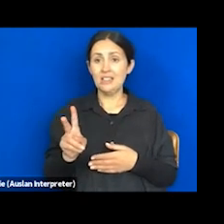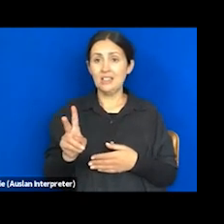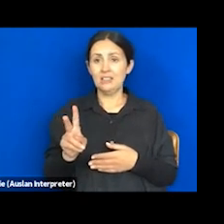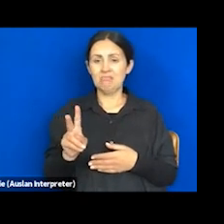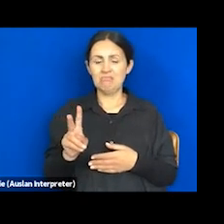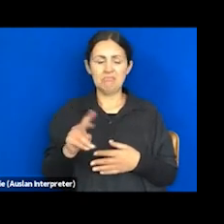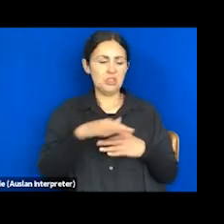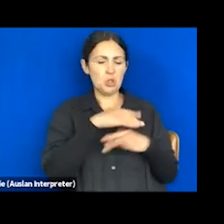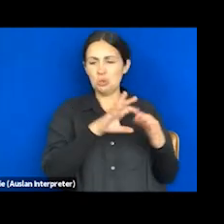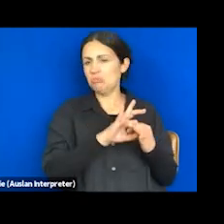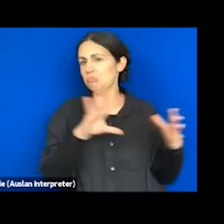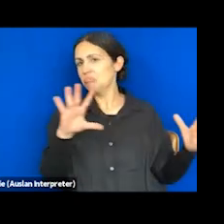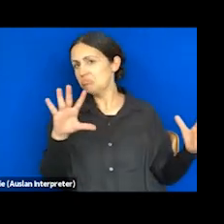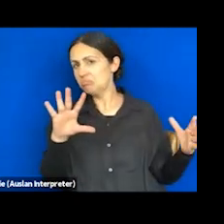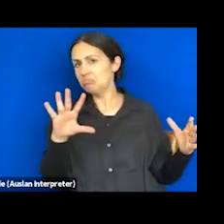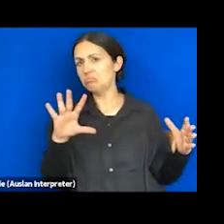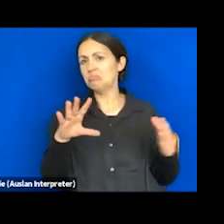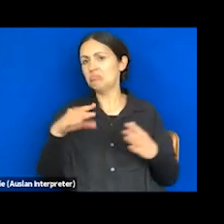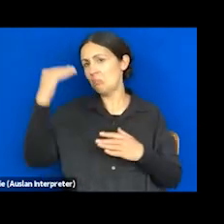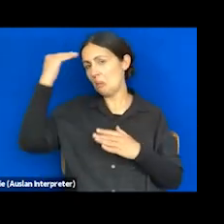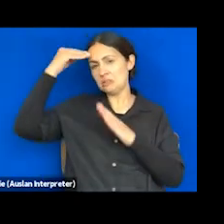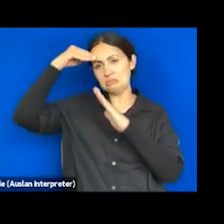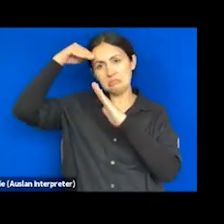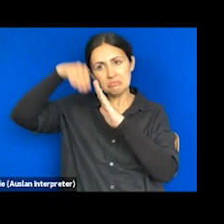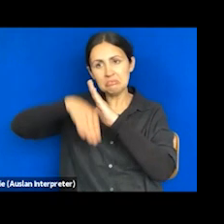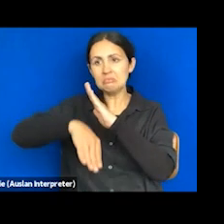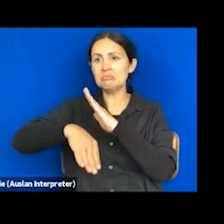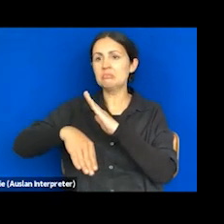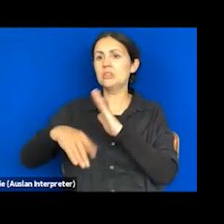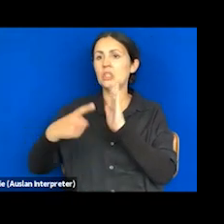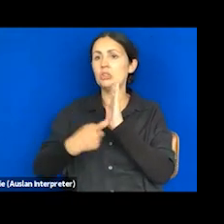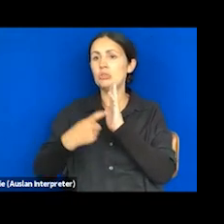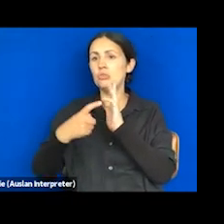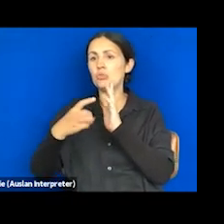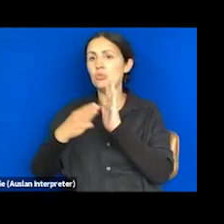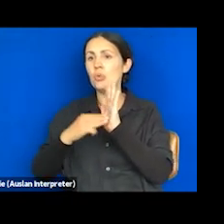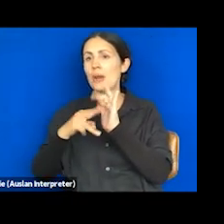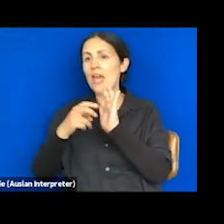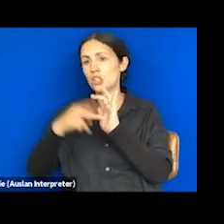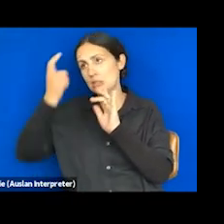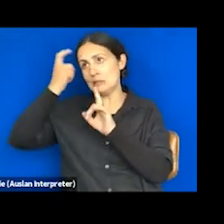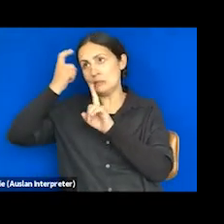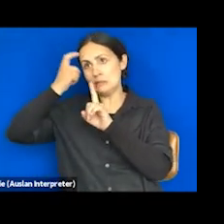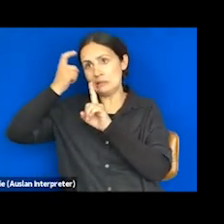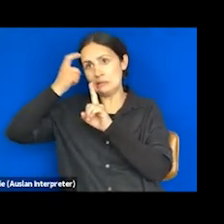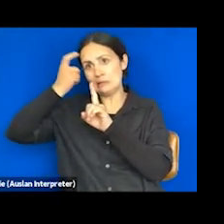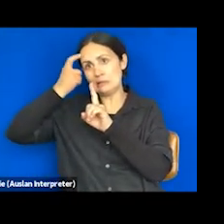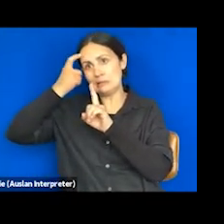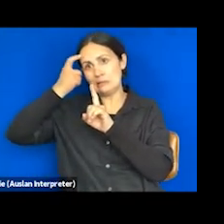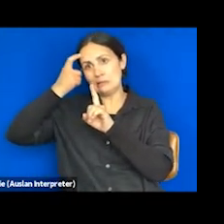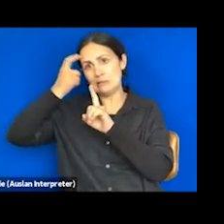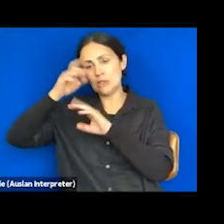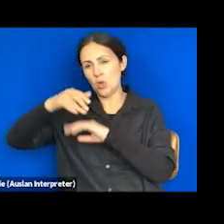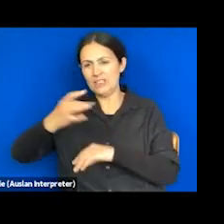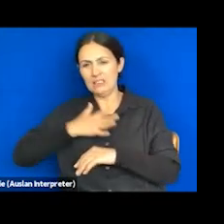disconnection, decreases in mental flexibility, ruminations, so really repetitive thoughts about themselves and often